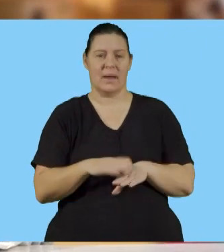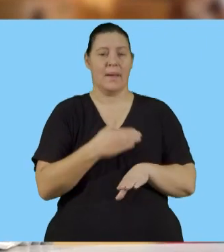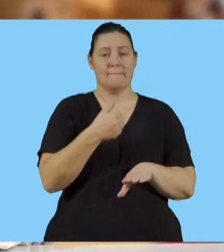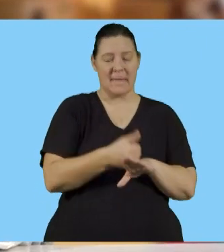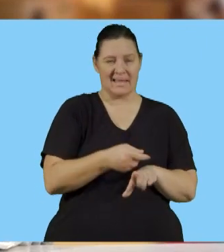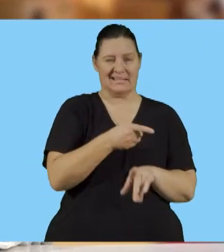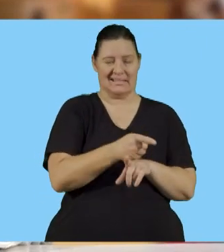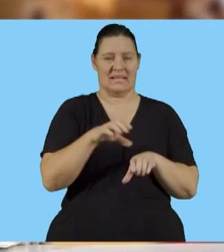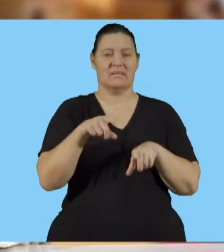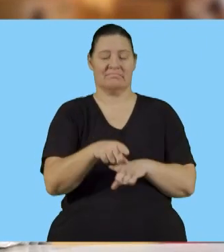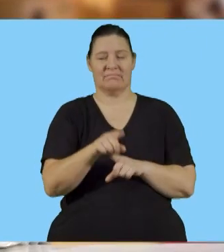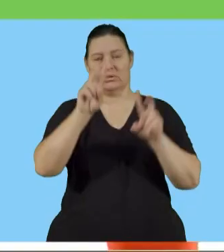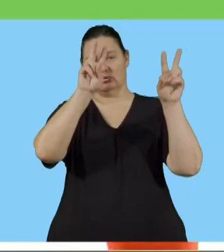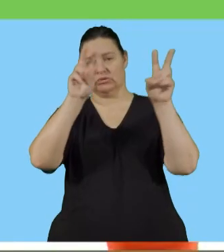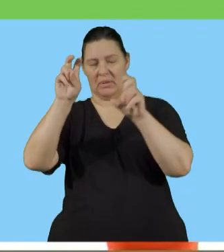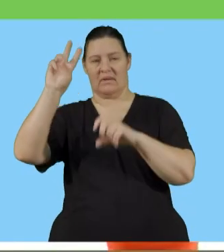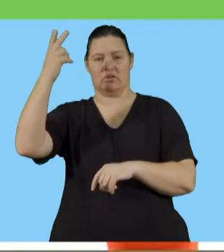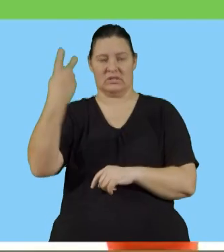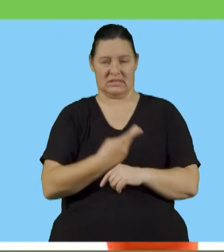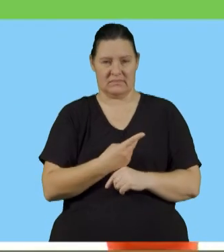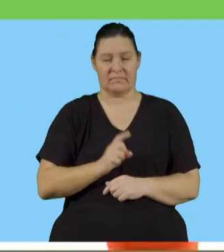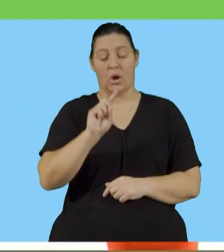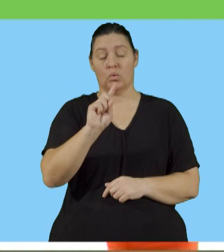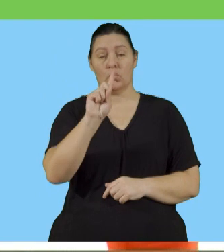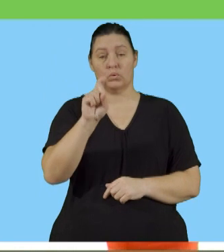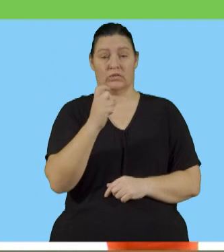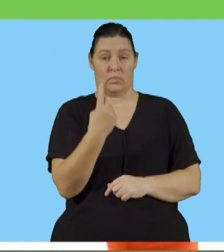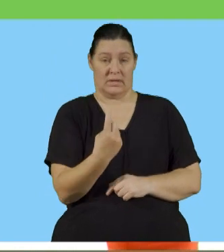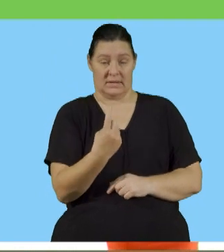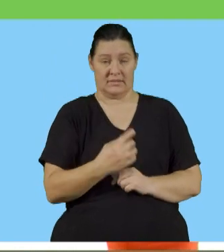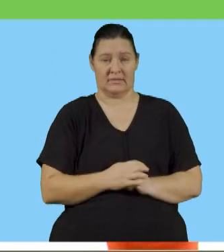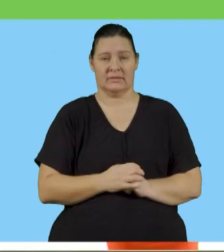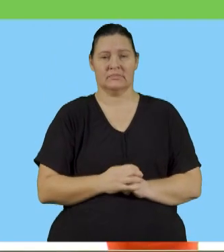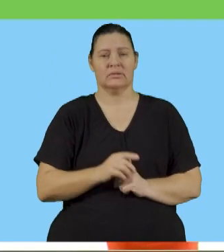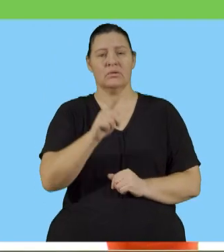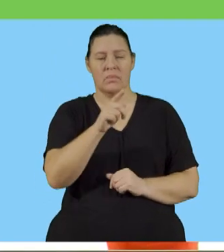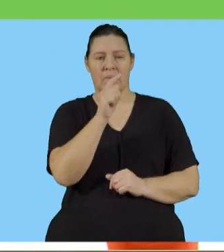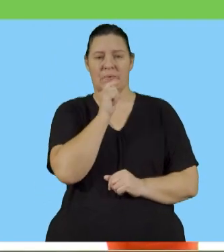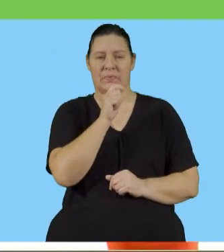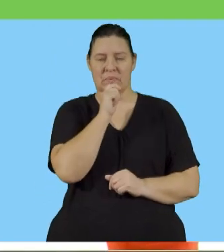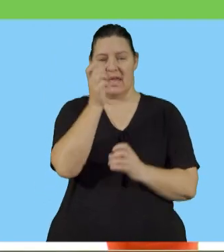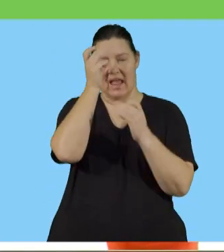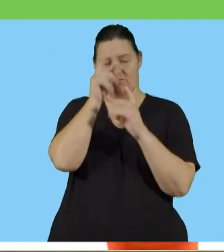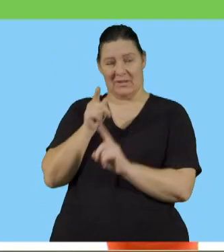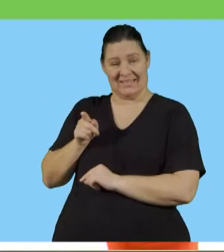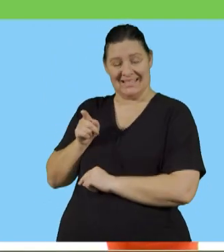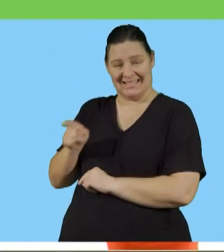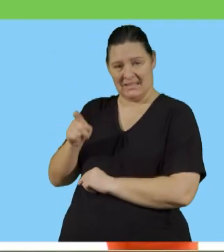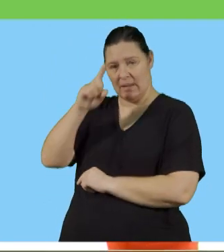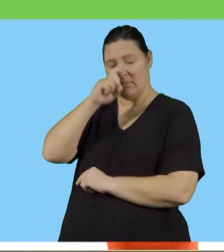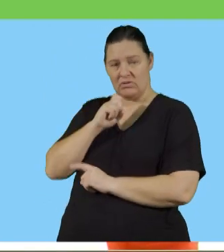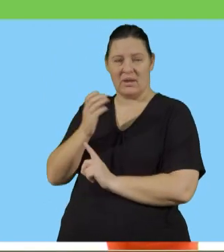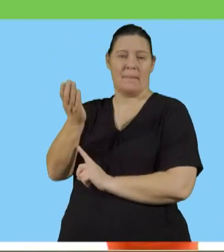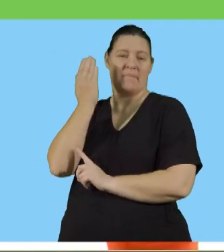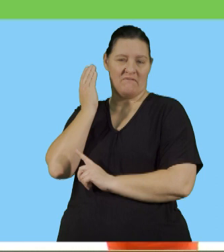on the topic of photosynthesis. Right, our first question, you are going to be using the information